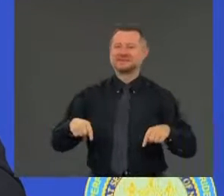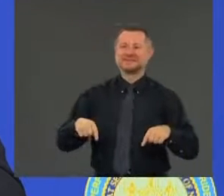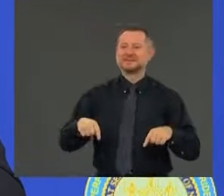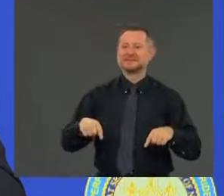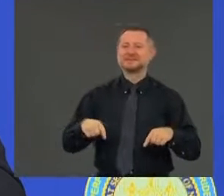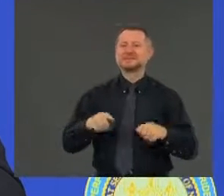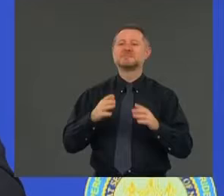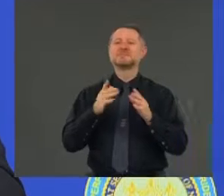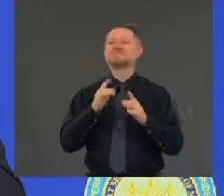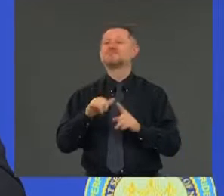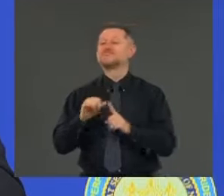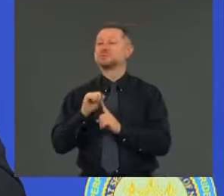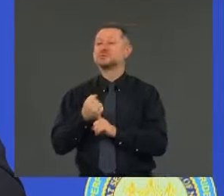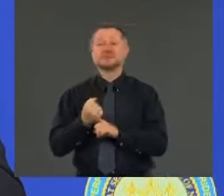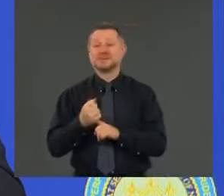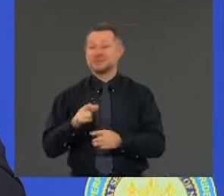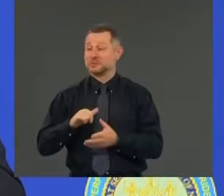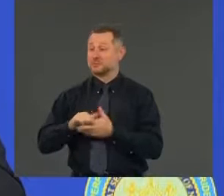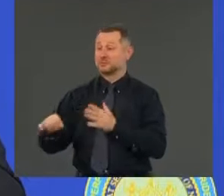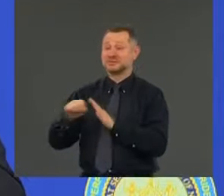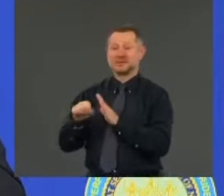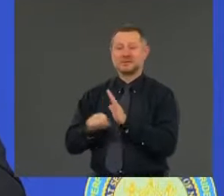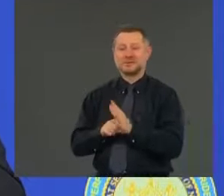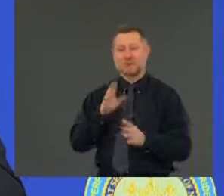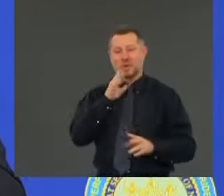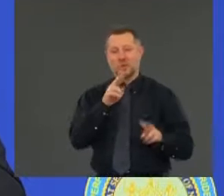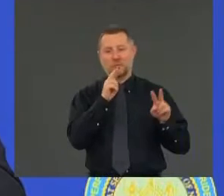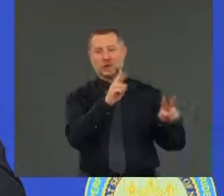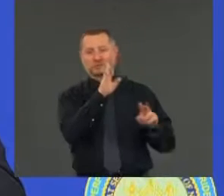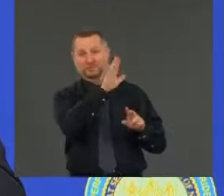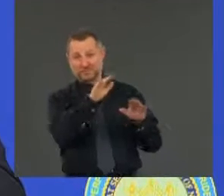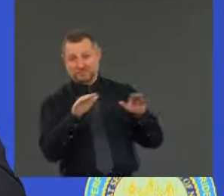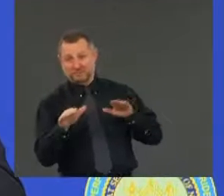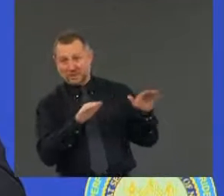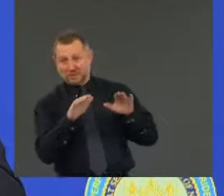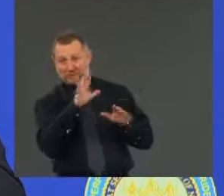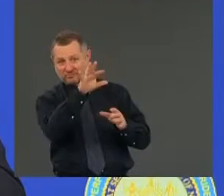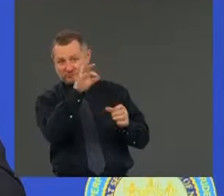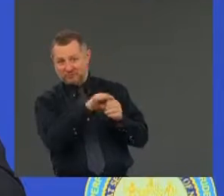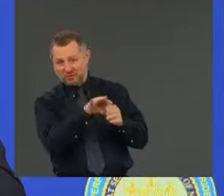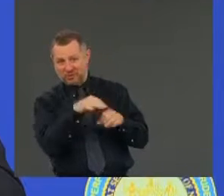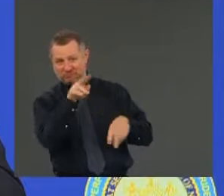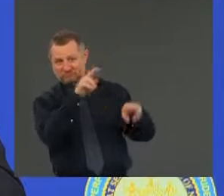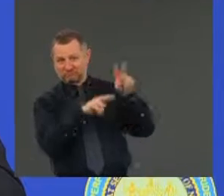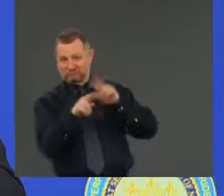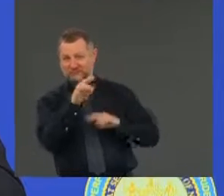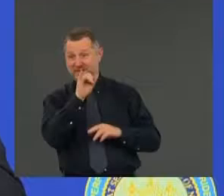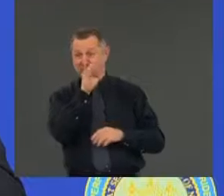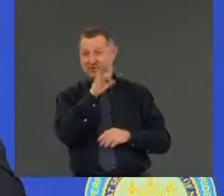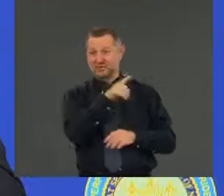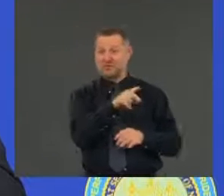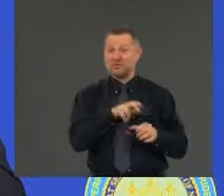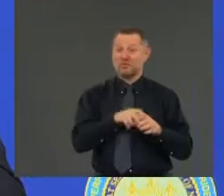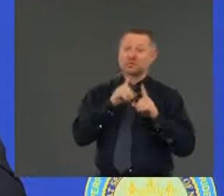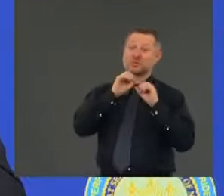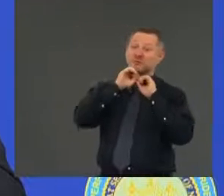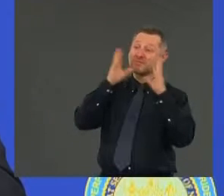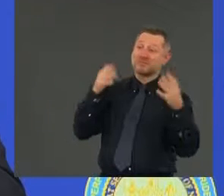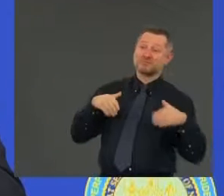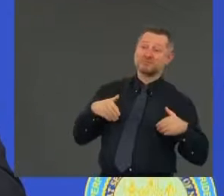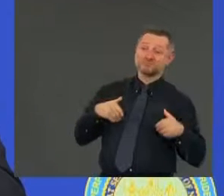where the people of this state are going to know what you did. Right now, if you do nothing, we have a 20% cut to